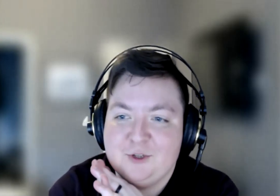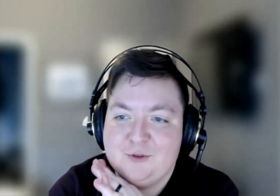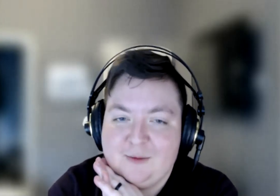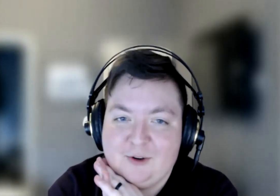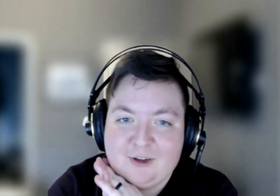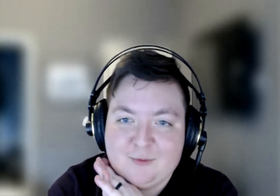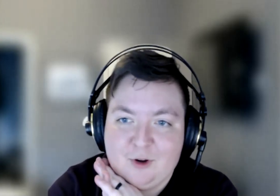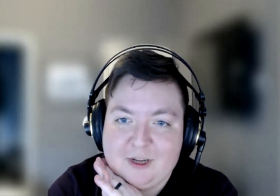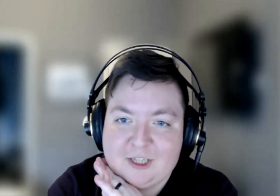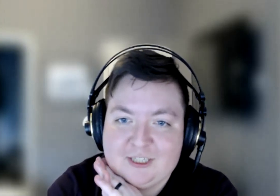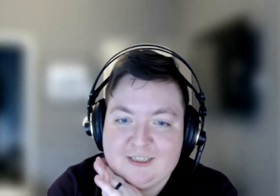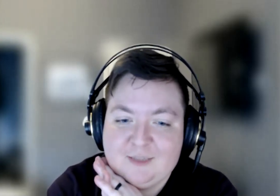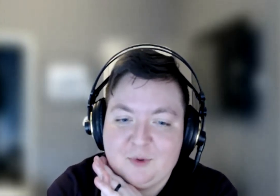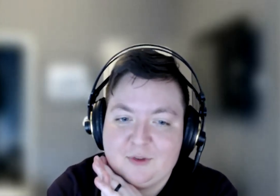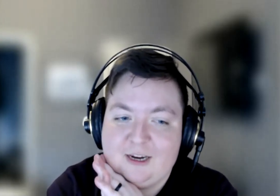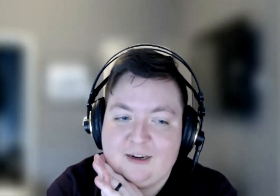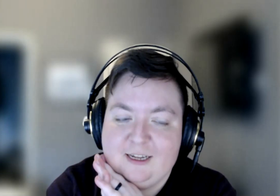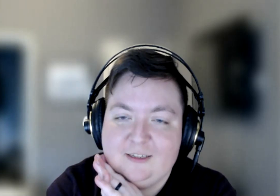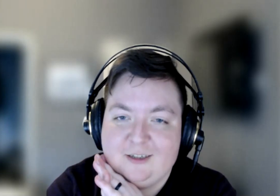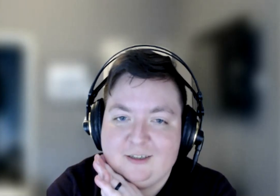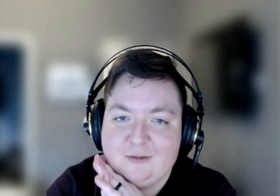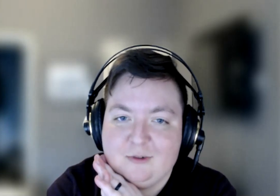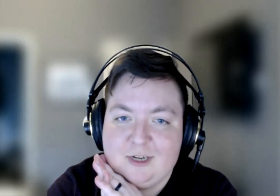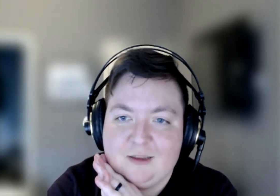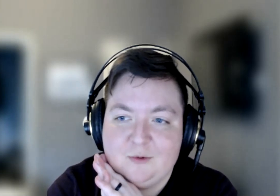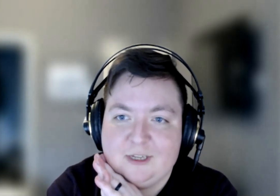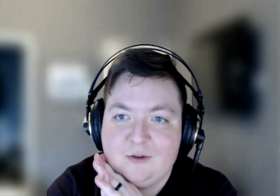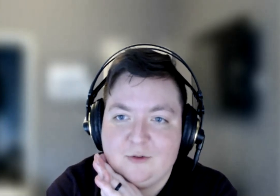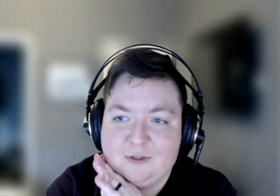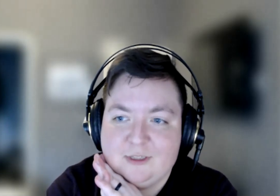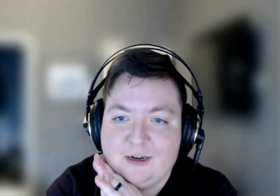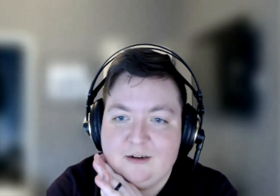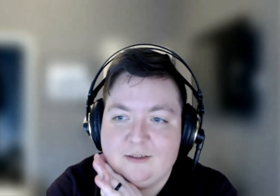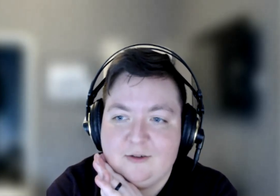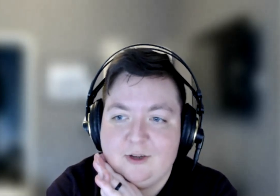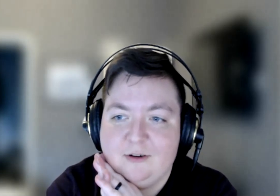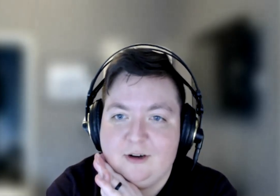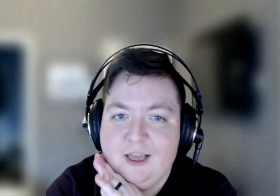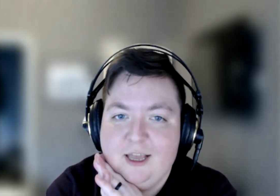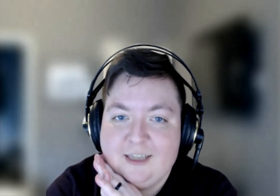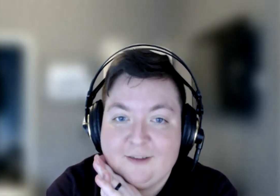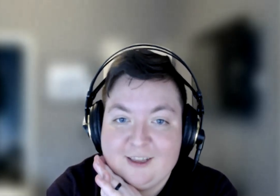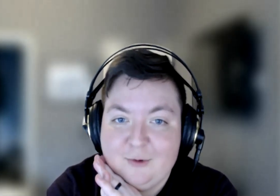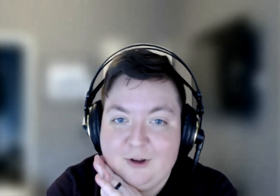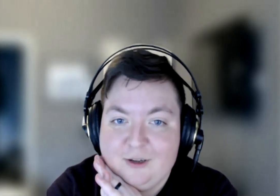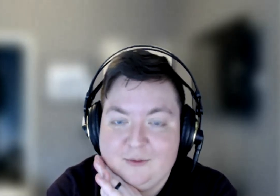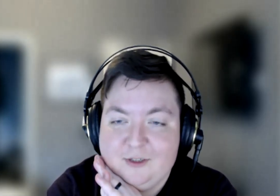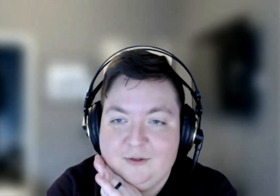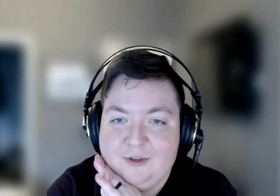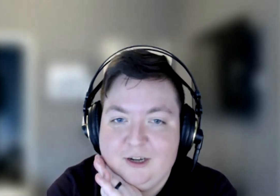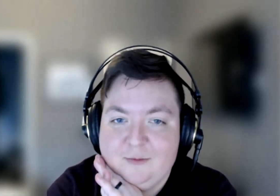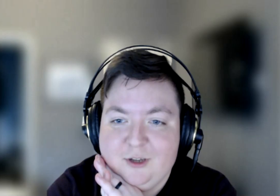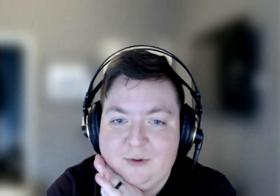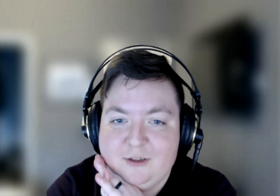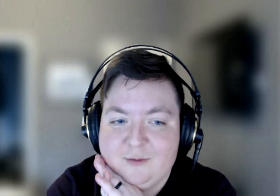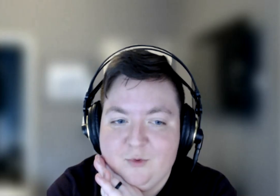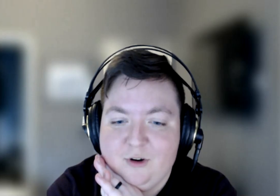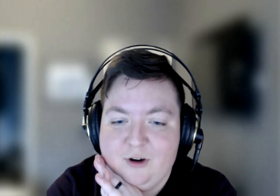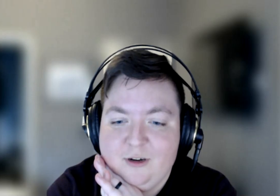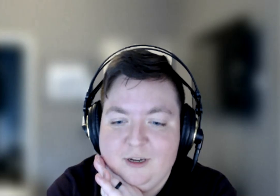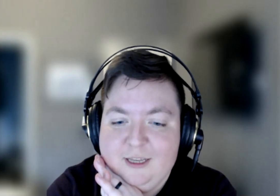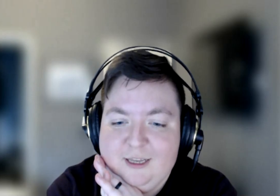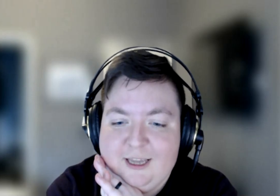If you do come across more questions, both Kara and Dasha work in the Multicultural Center, so you're definitely welcome to come talk with